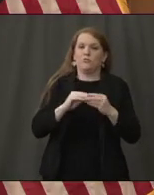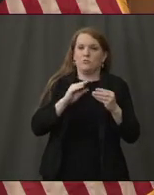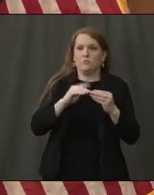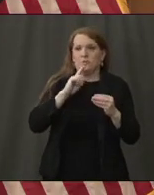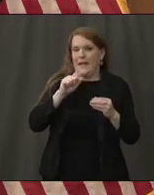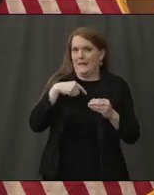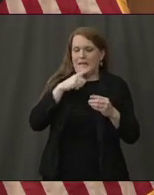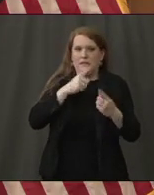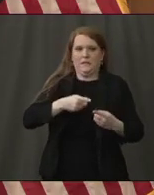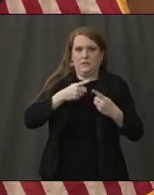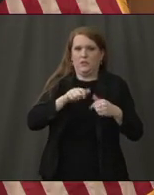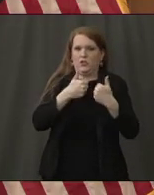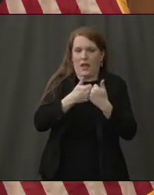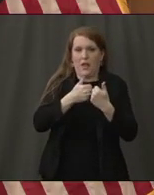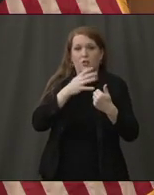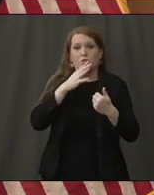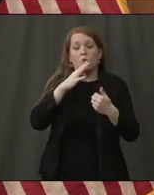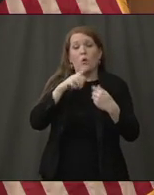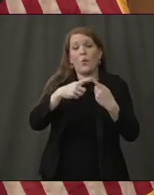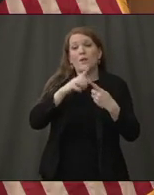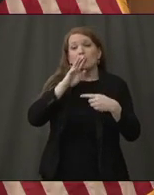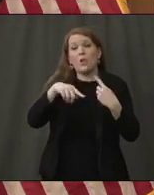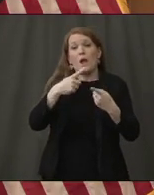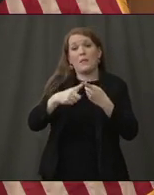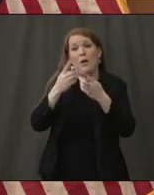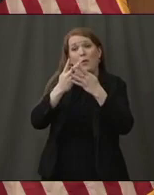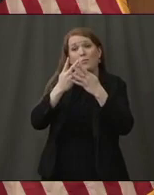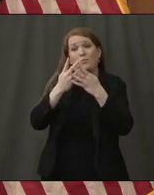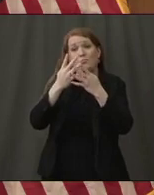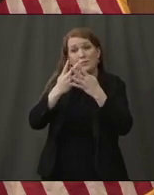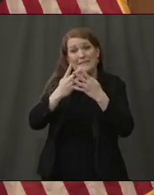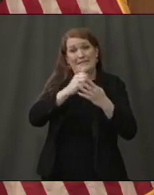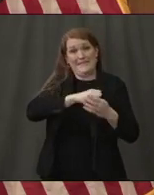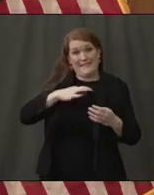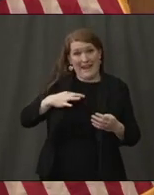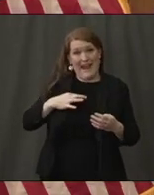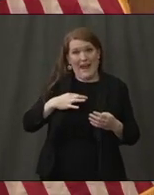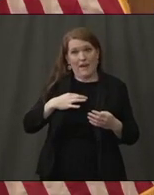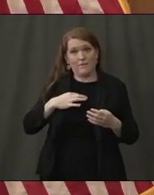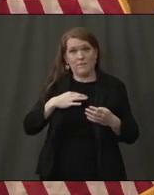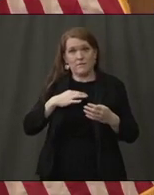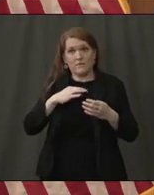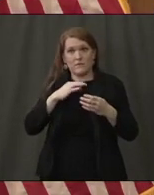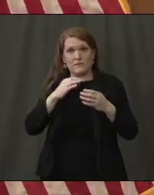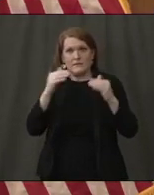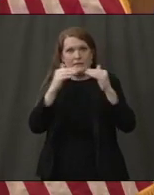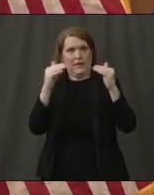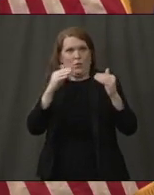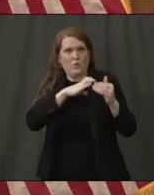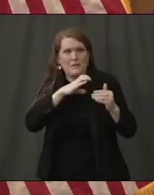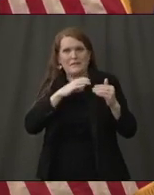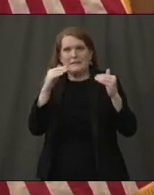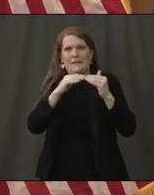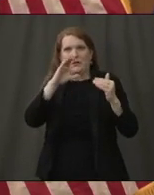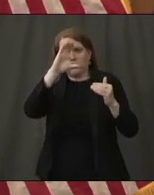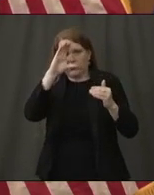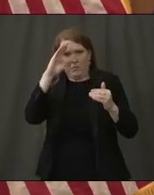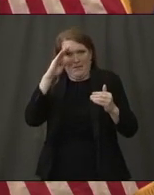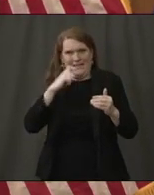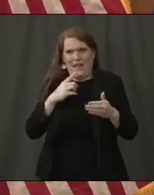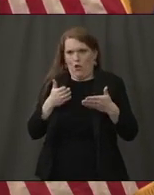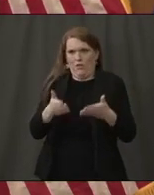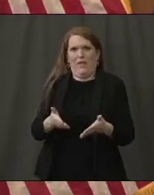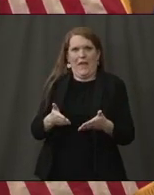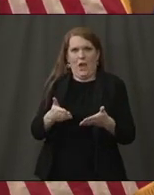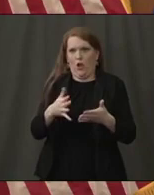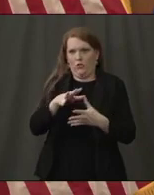about correctional staff, we're talking about them being first responders, because they are, and they're right in the middle of this. And we have been part of the team, as part of the